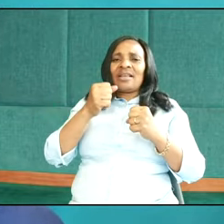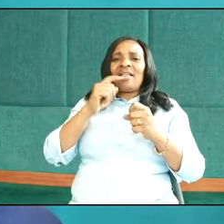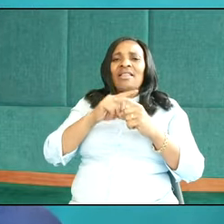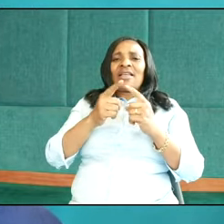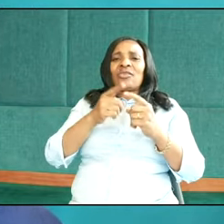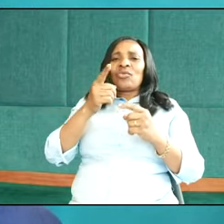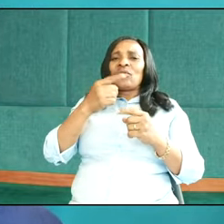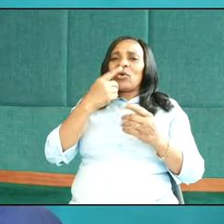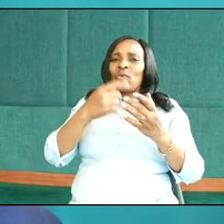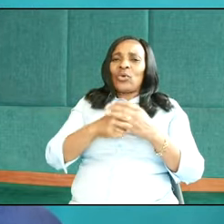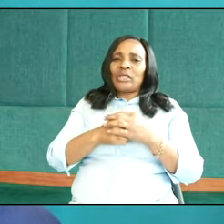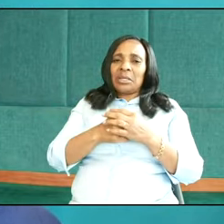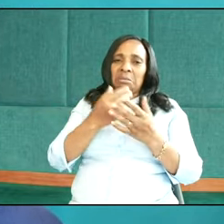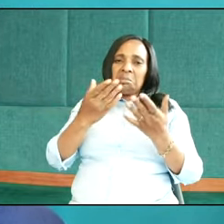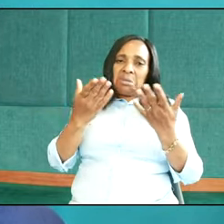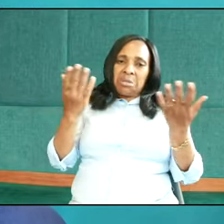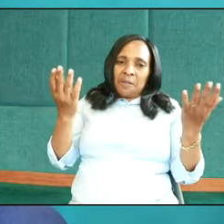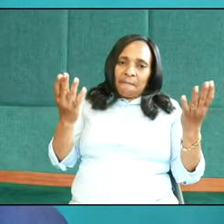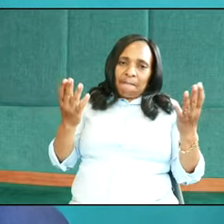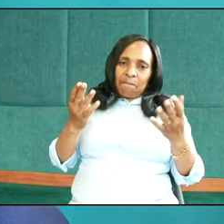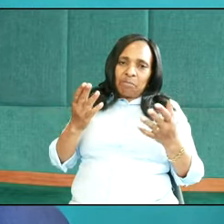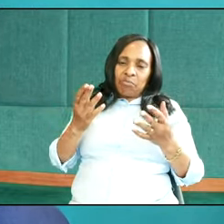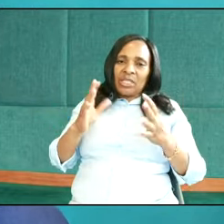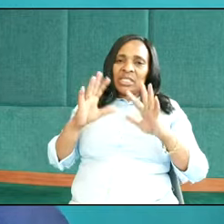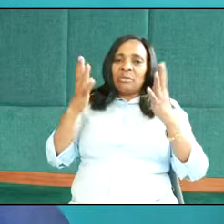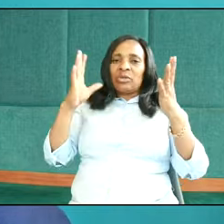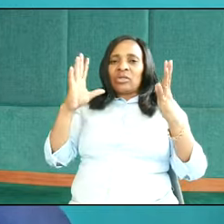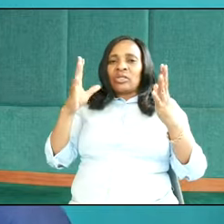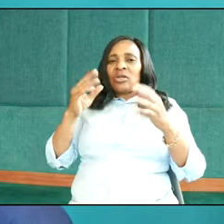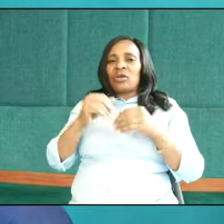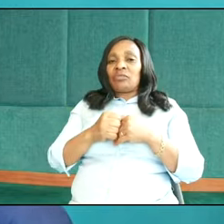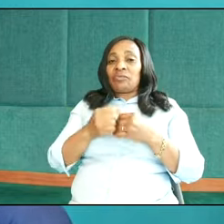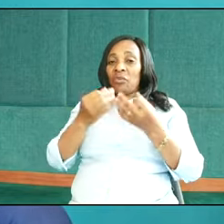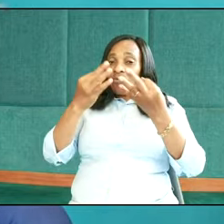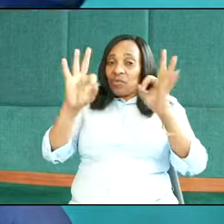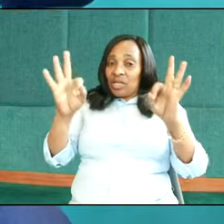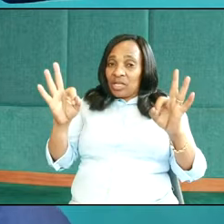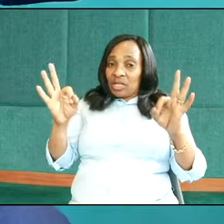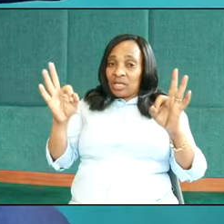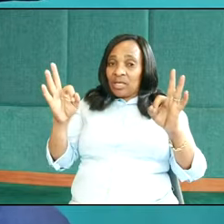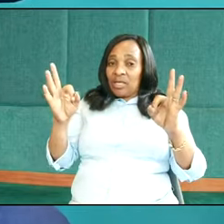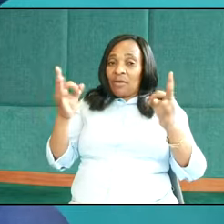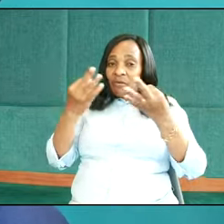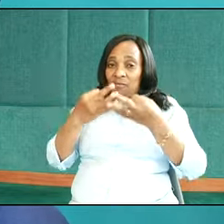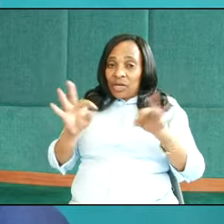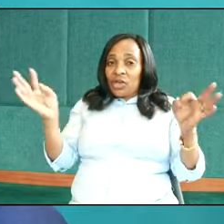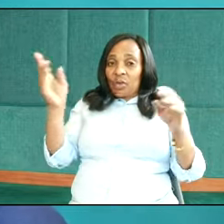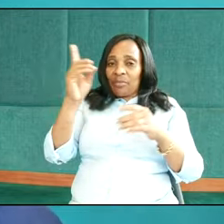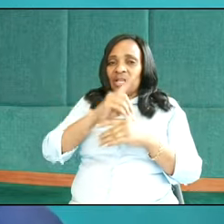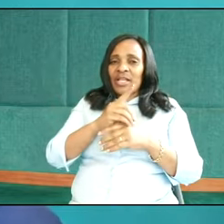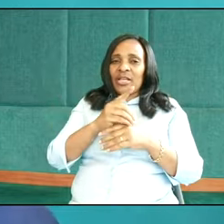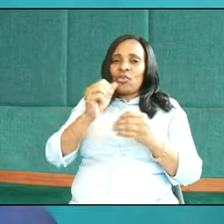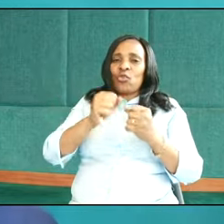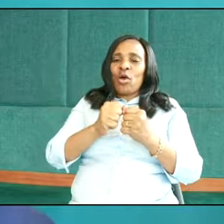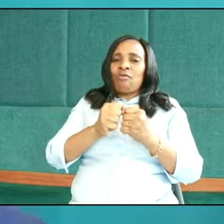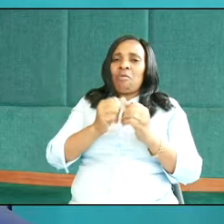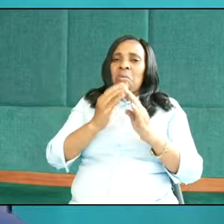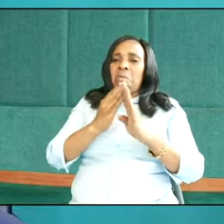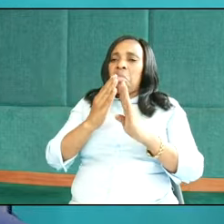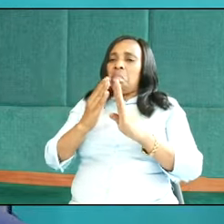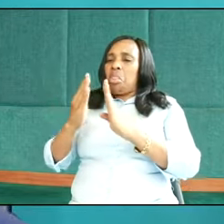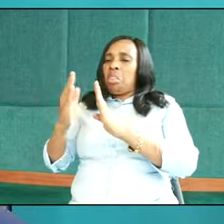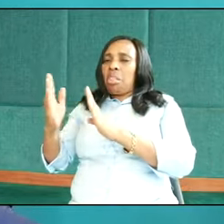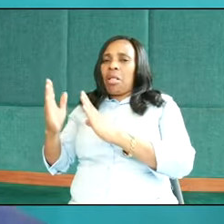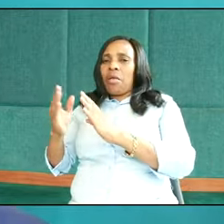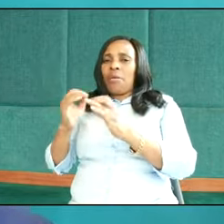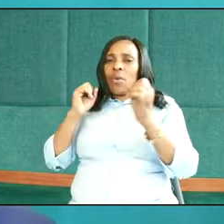doing, it can say it maybe perhaps, it's like Jamhuri Day. You know, it's Jamhuri Day. You've just inspected your guard of honor.